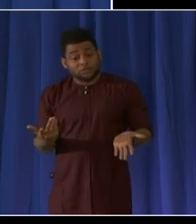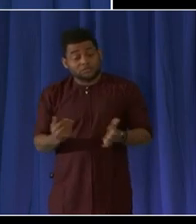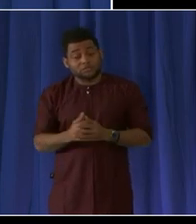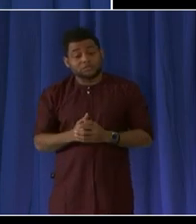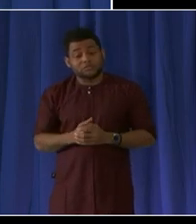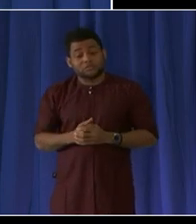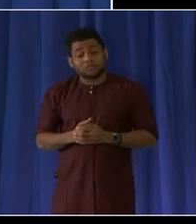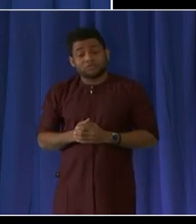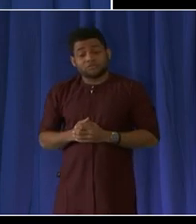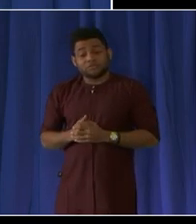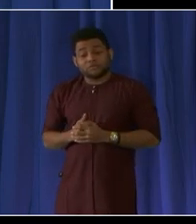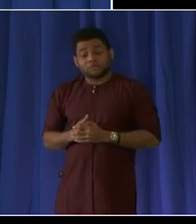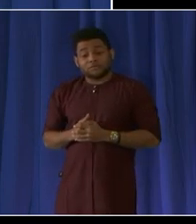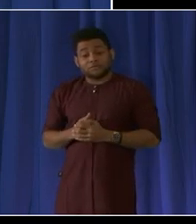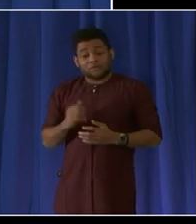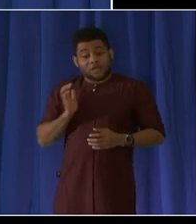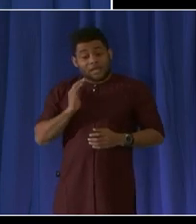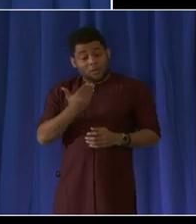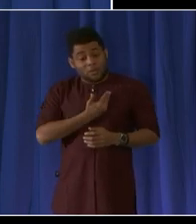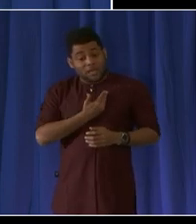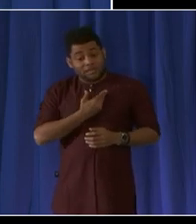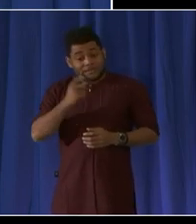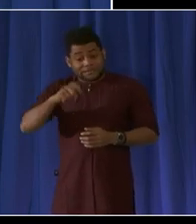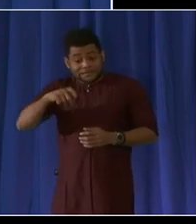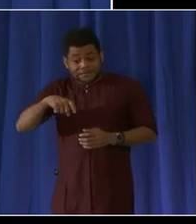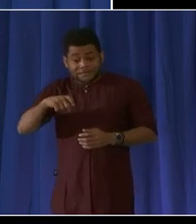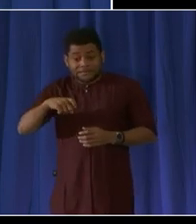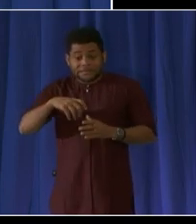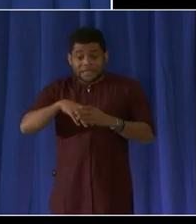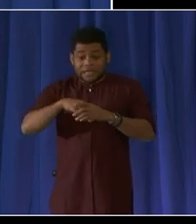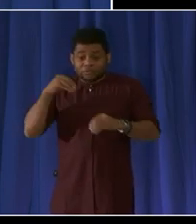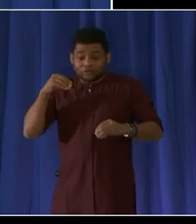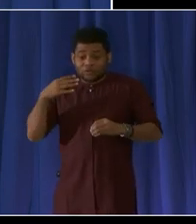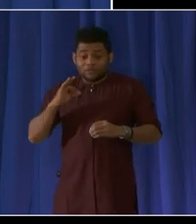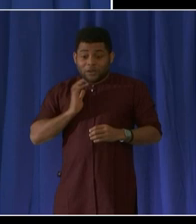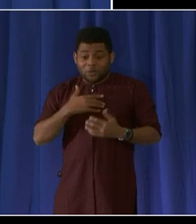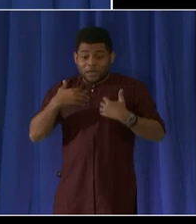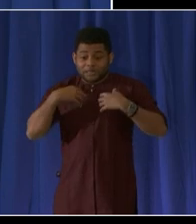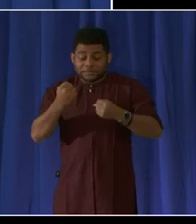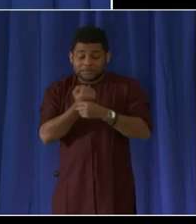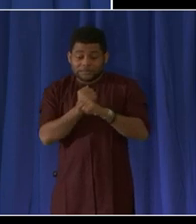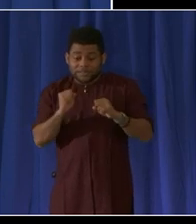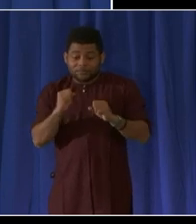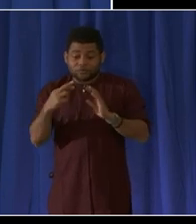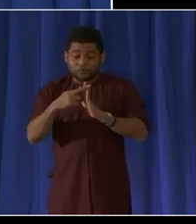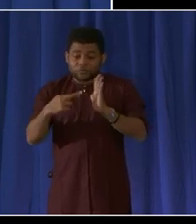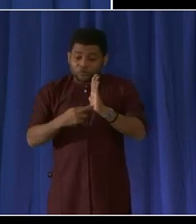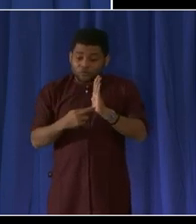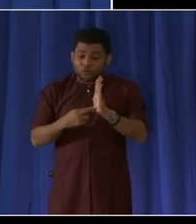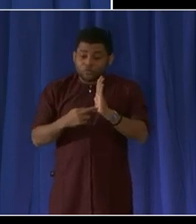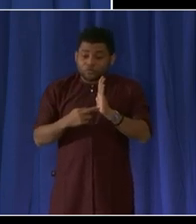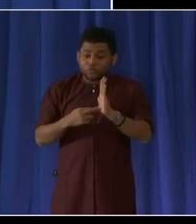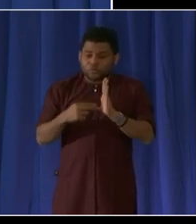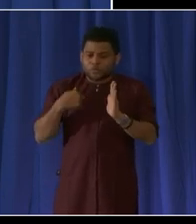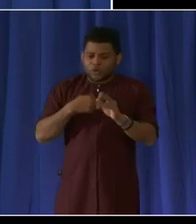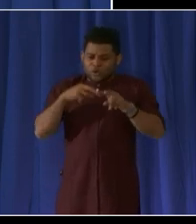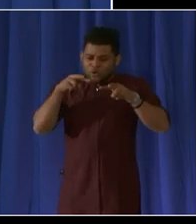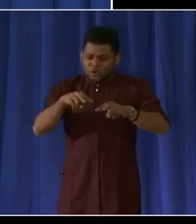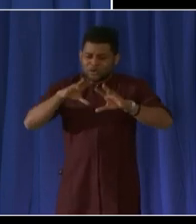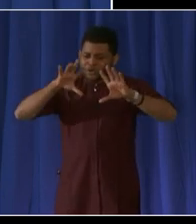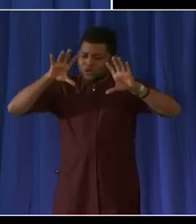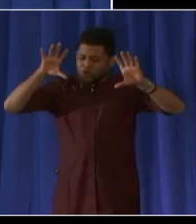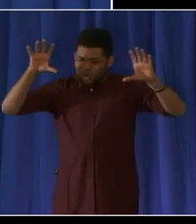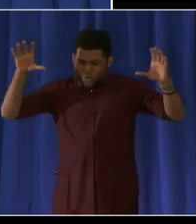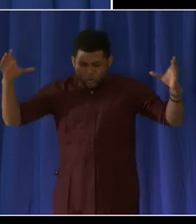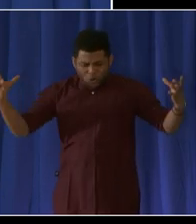that there are needs that our students have outside of our health and safety protocol. And we're applying a very holistic approach to ensuring